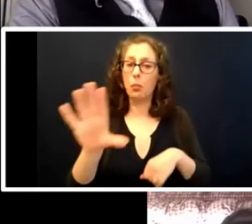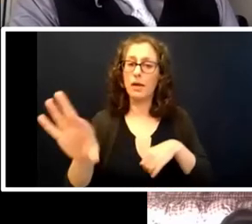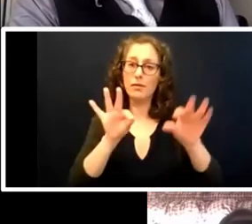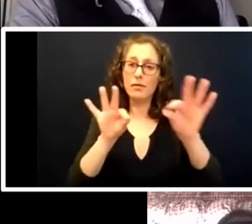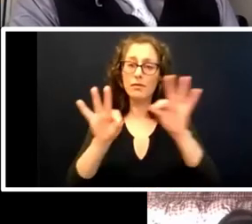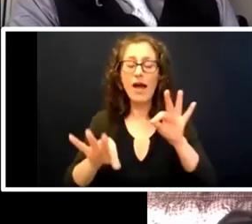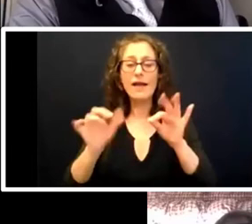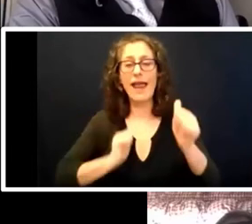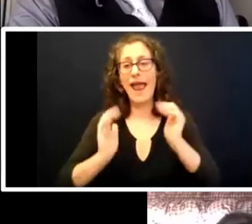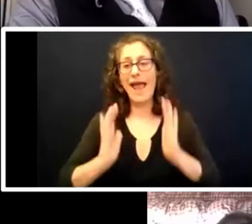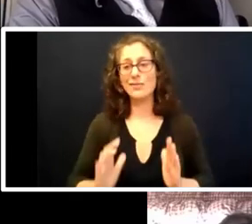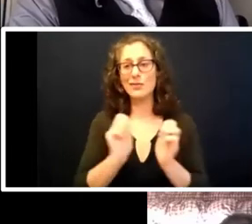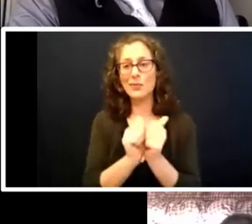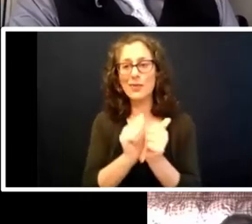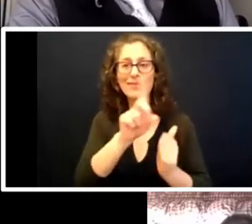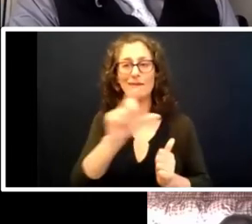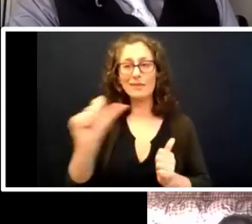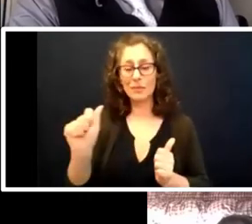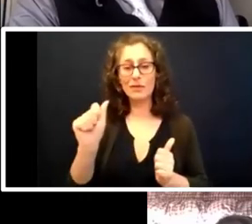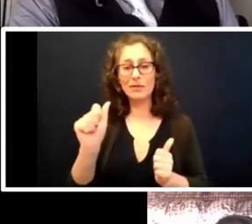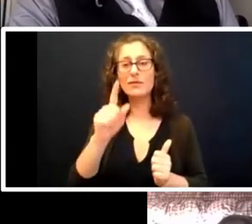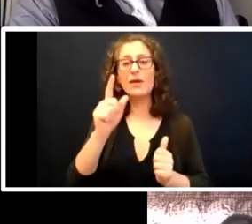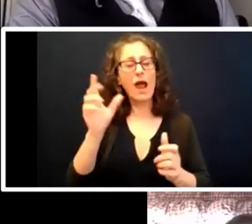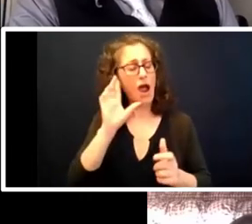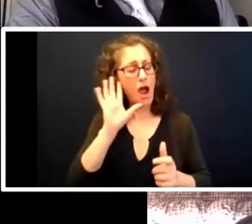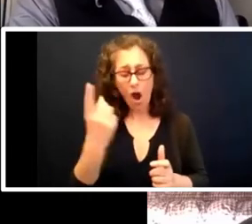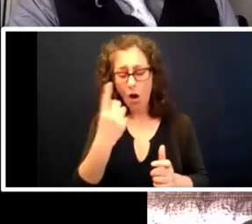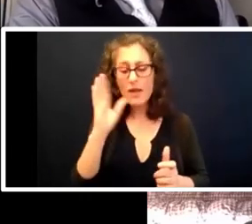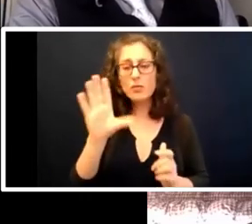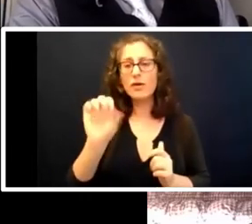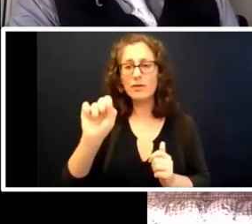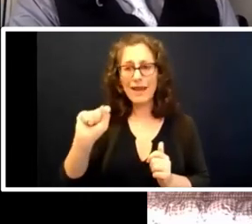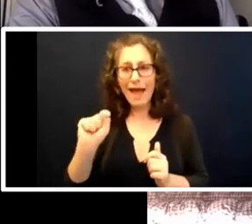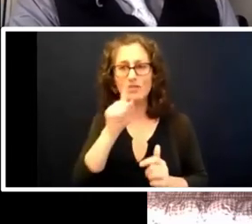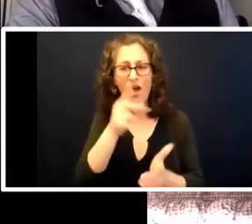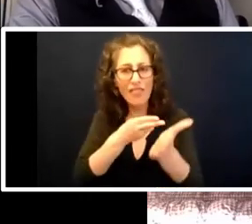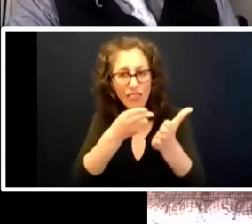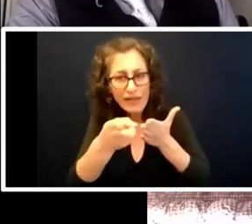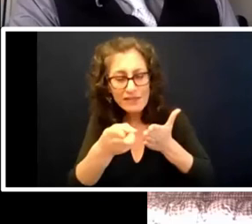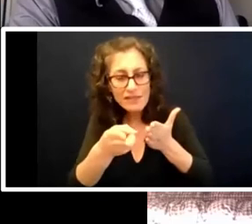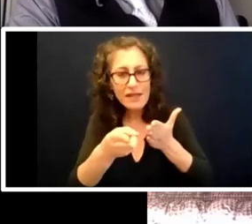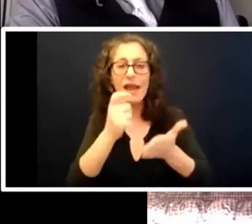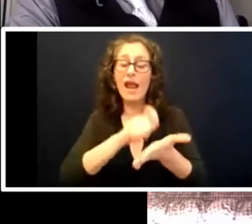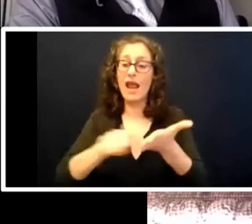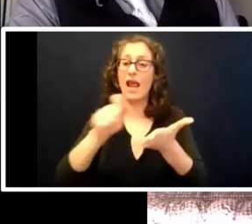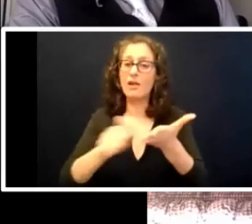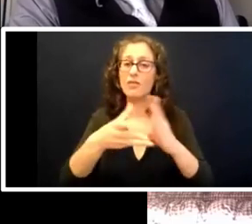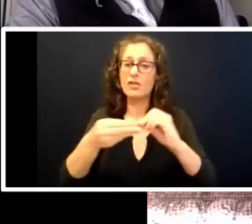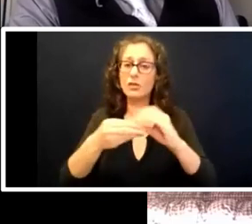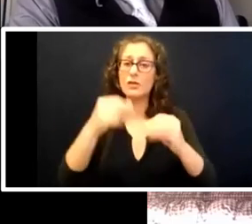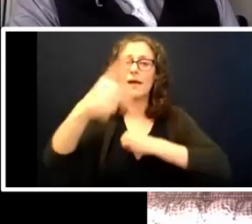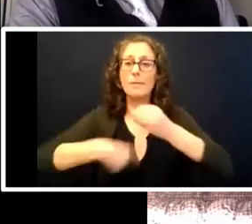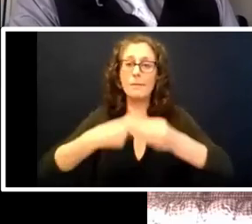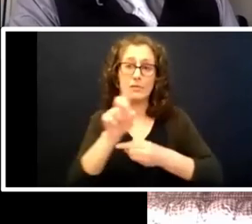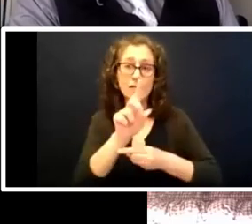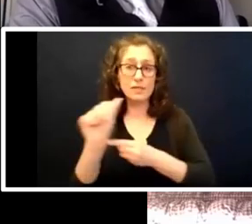I'm always going to cast authentically, and I'm always going to write stories about disability,